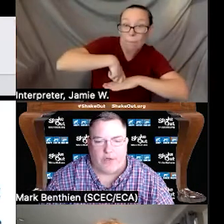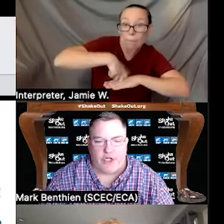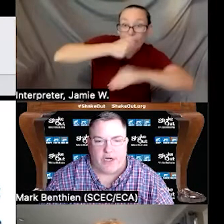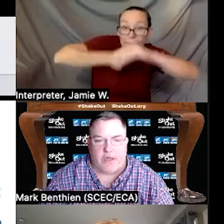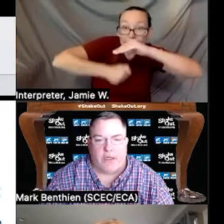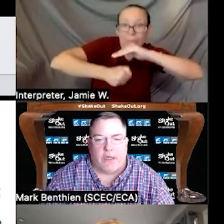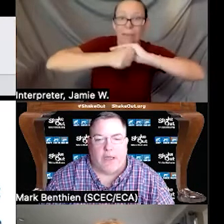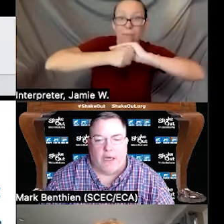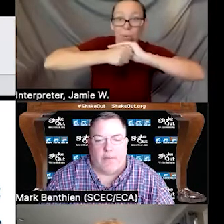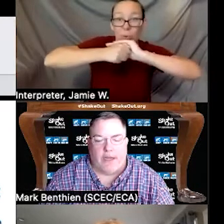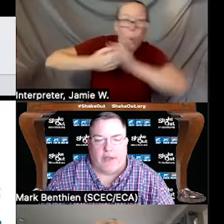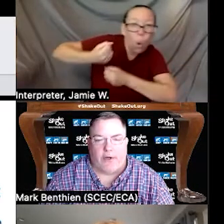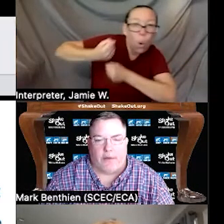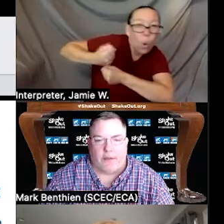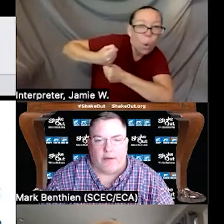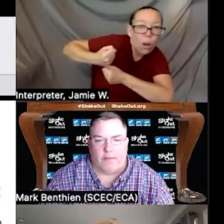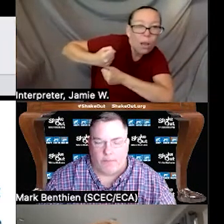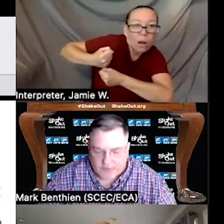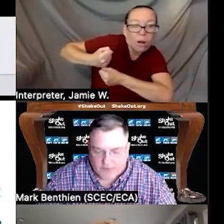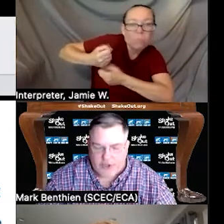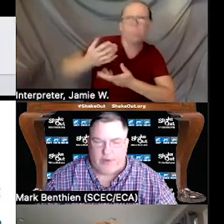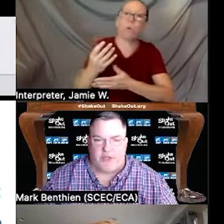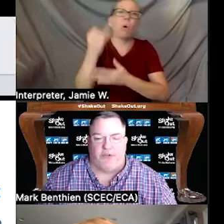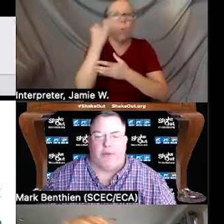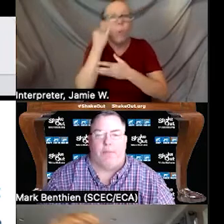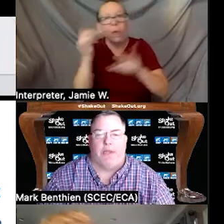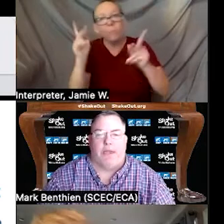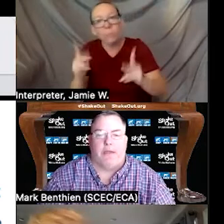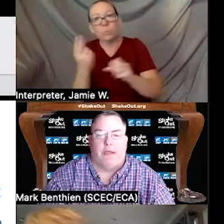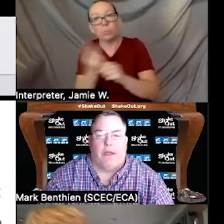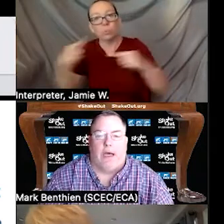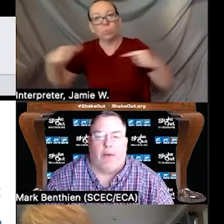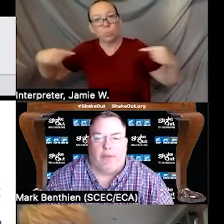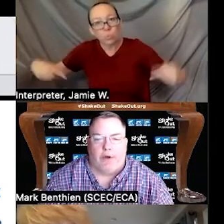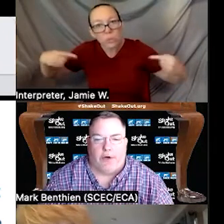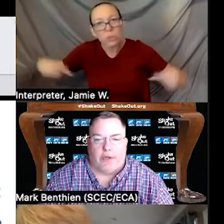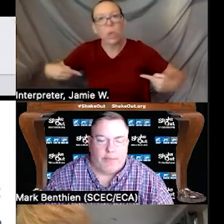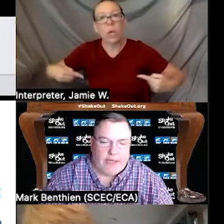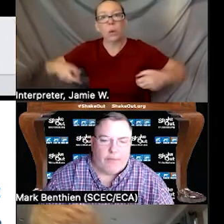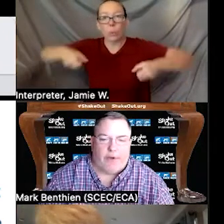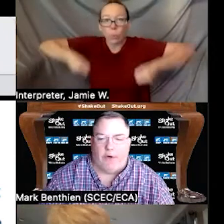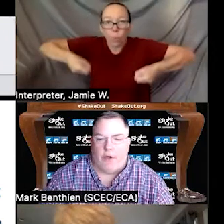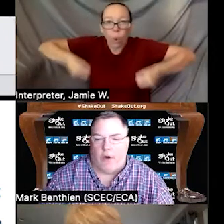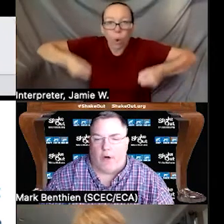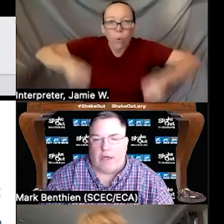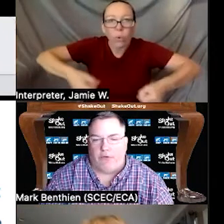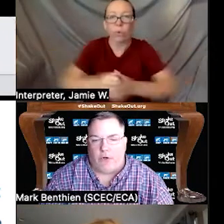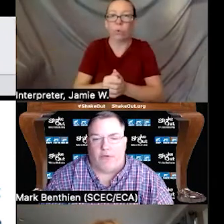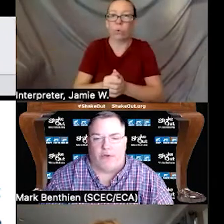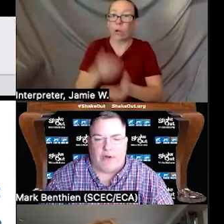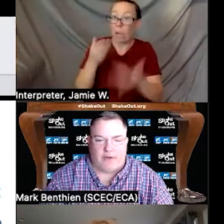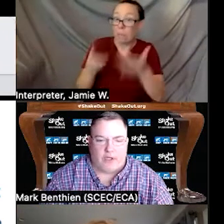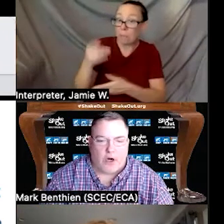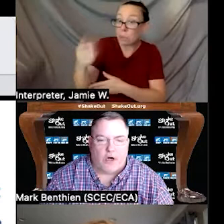wheelchair, and other situations you might be in whether you're in bed, whether you are